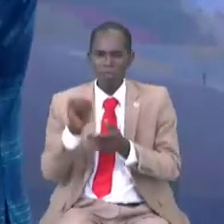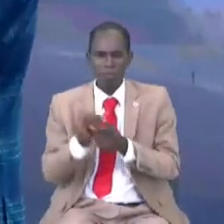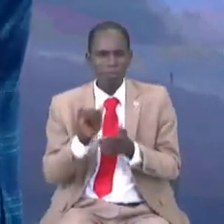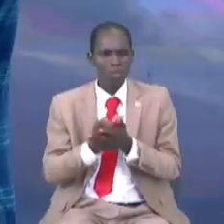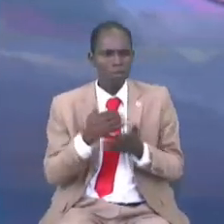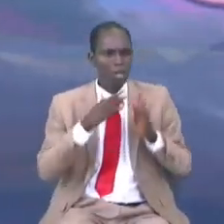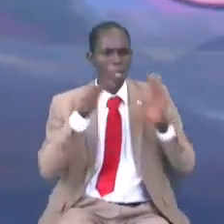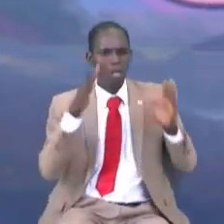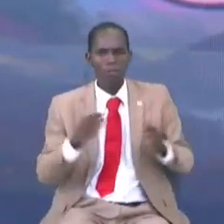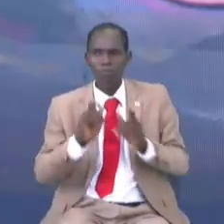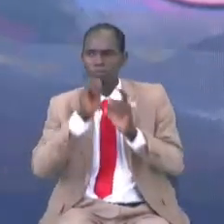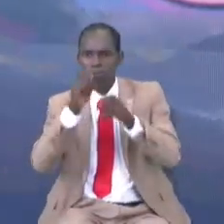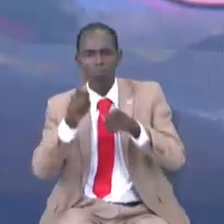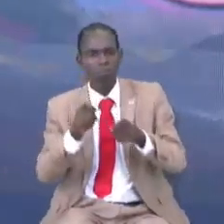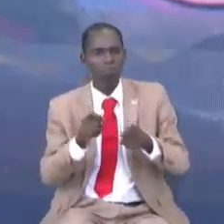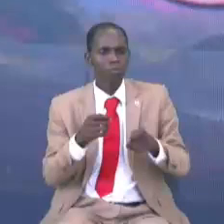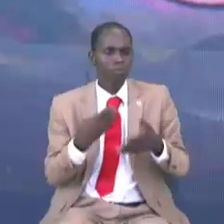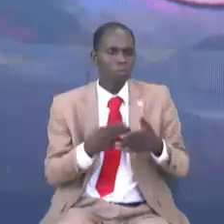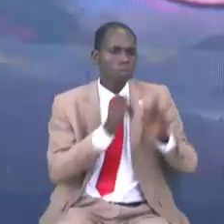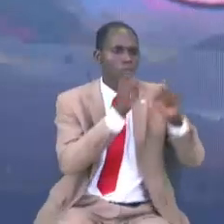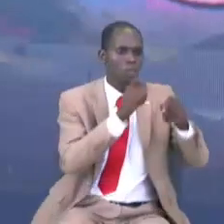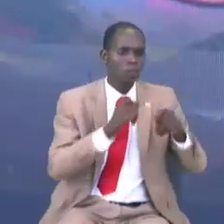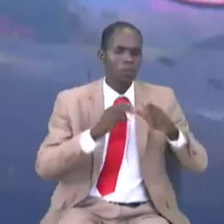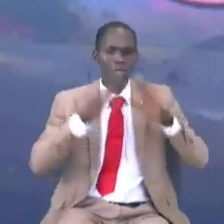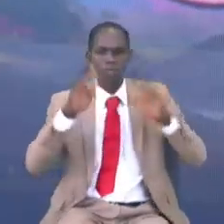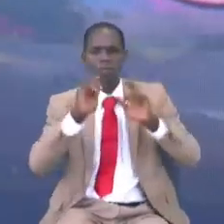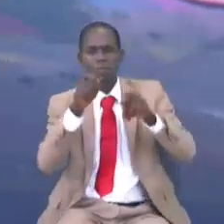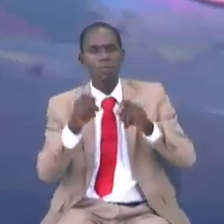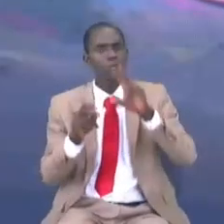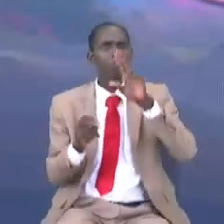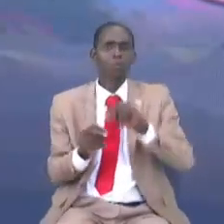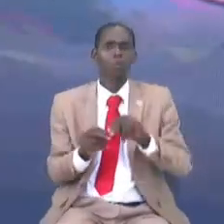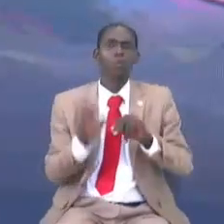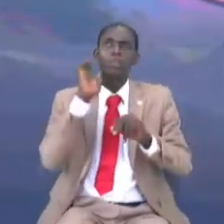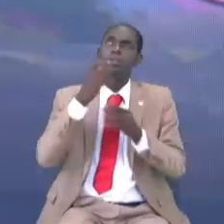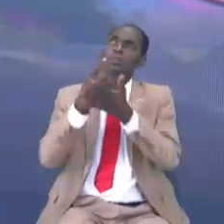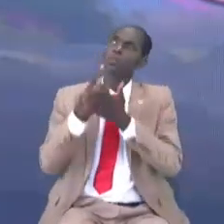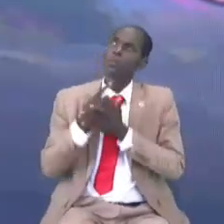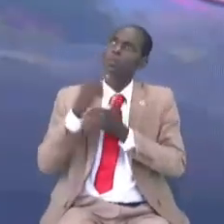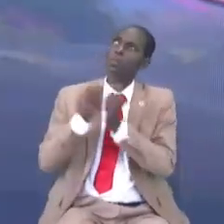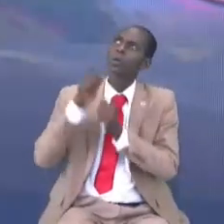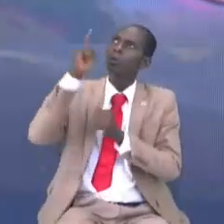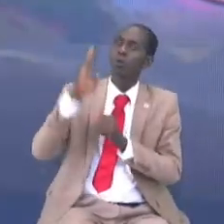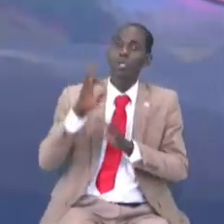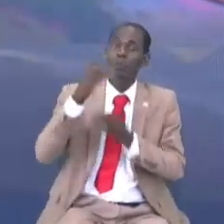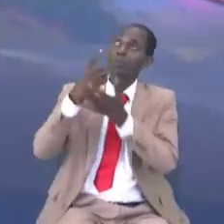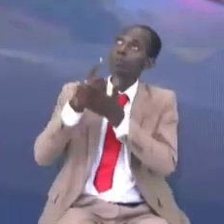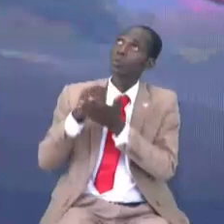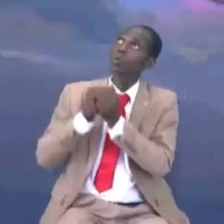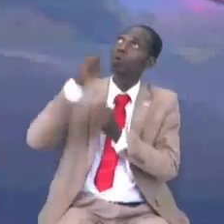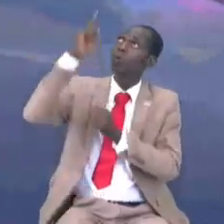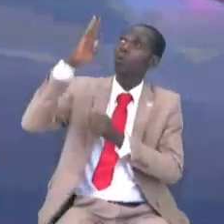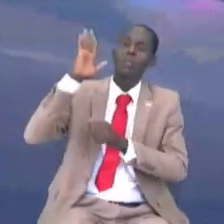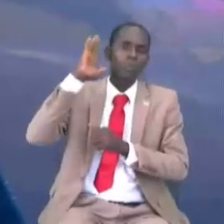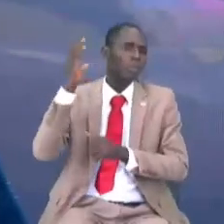When you talk with God, God will hear you. And if you say, Lord, I turn, is it because of this? Is it because